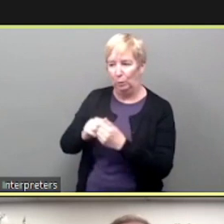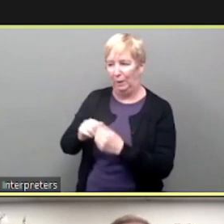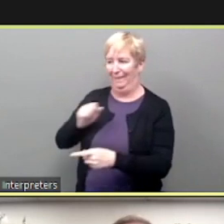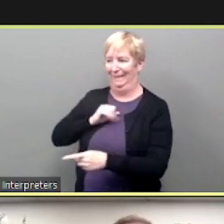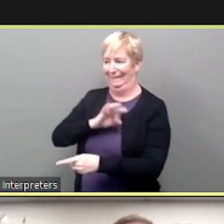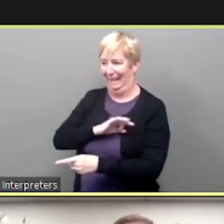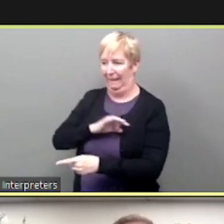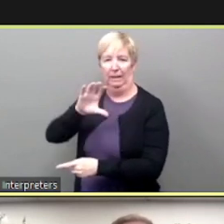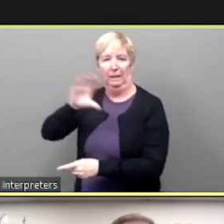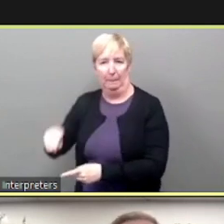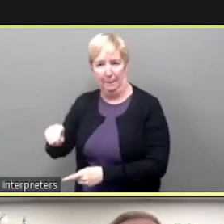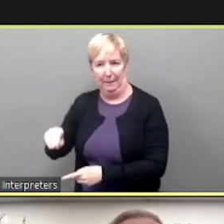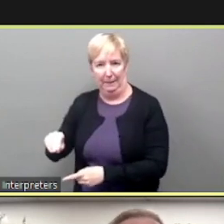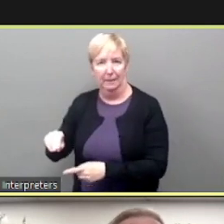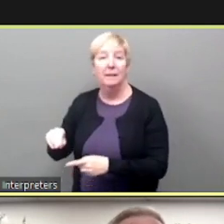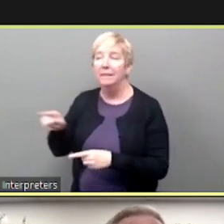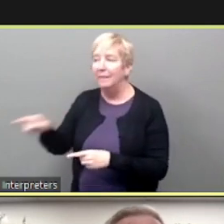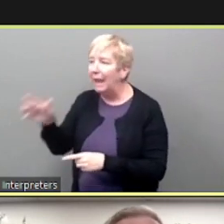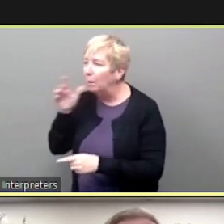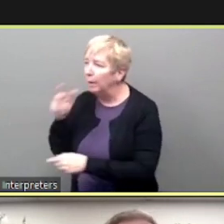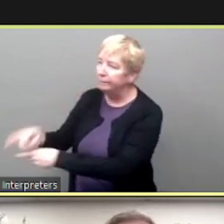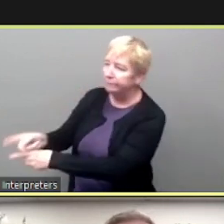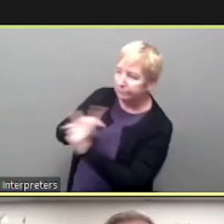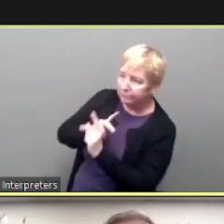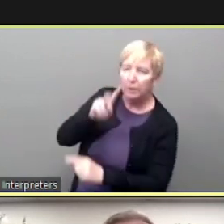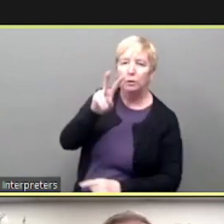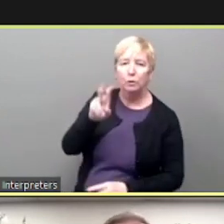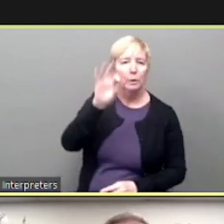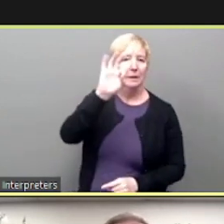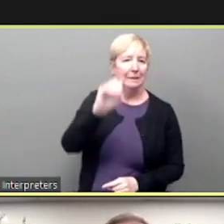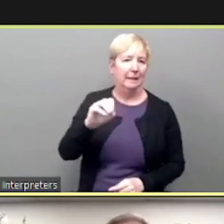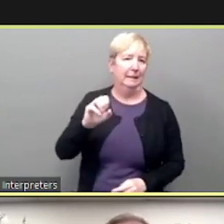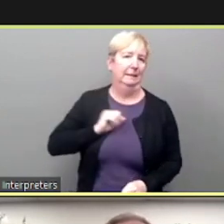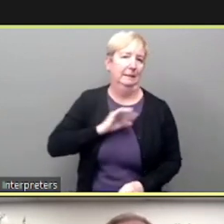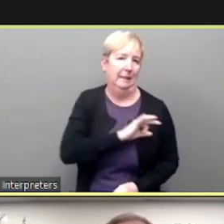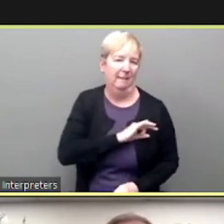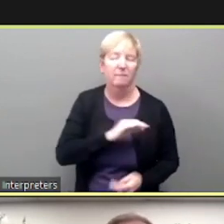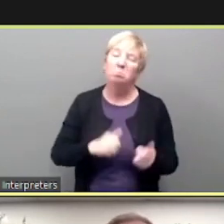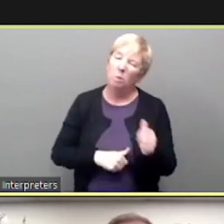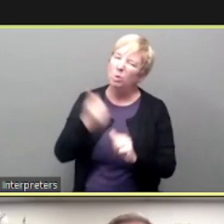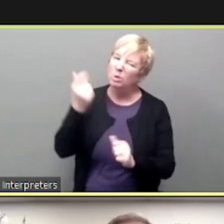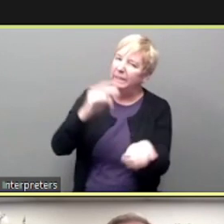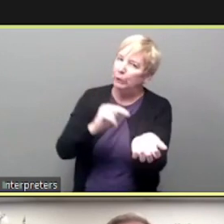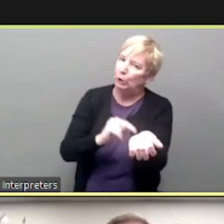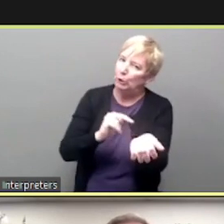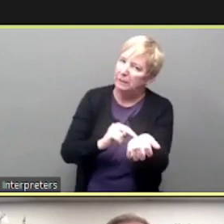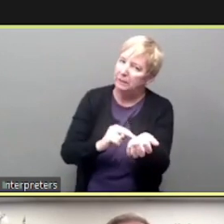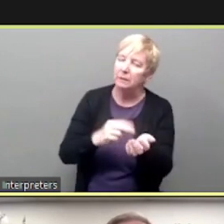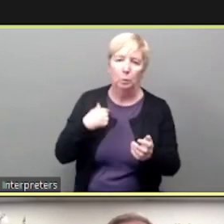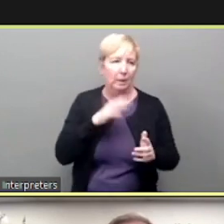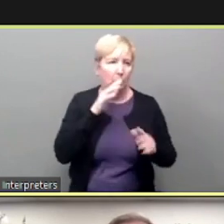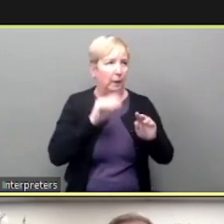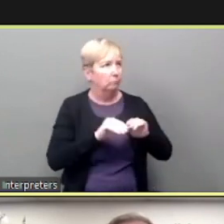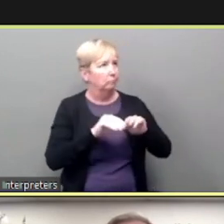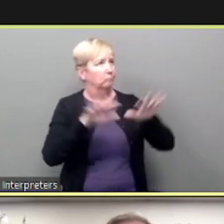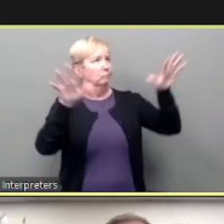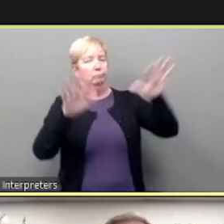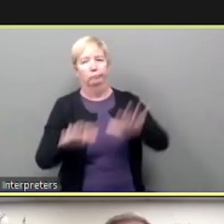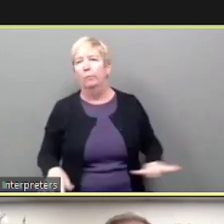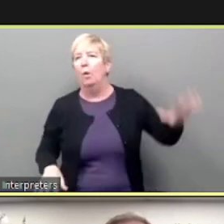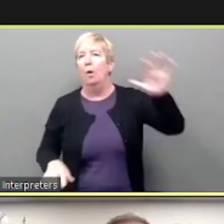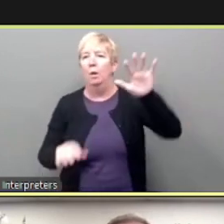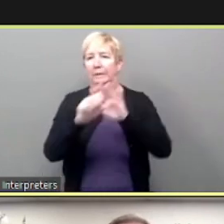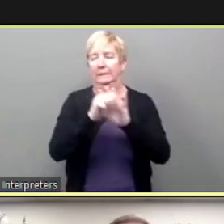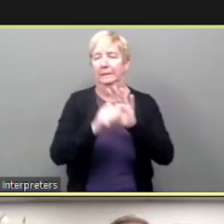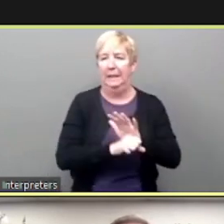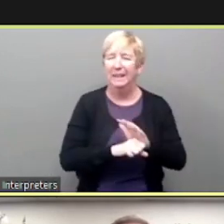290 medical support staff, most of these nurses, to a number of places in the state. We know that they're in a pretty